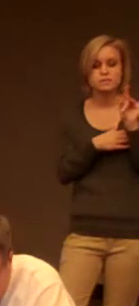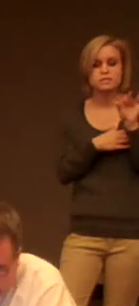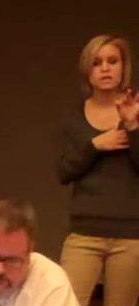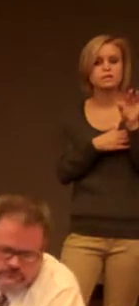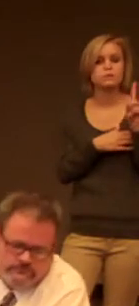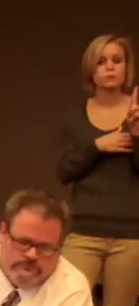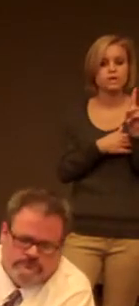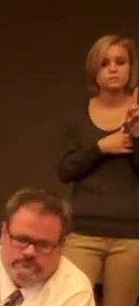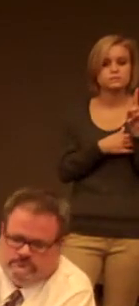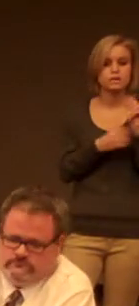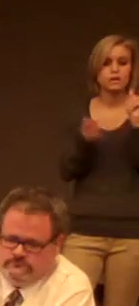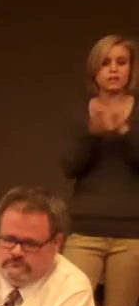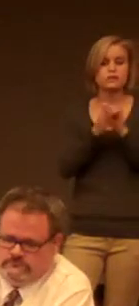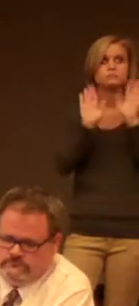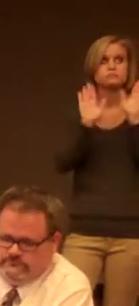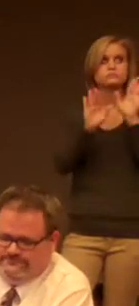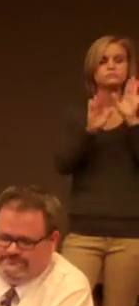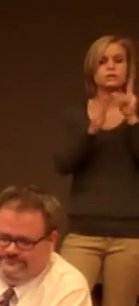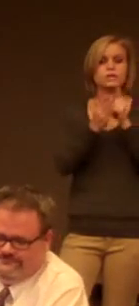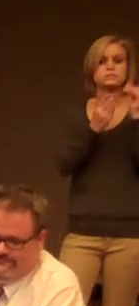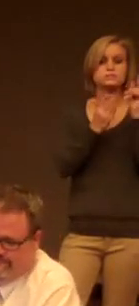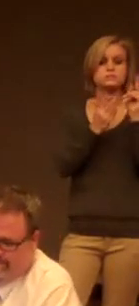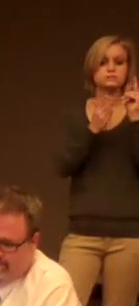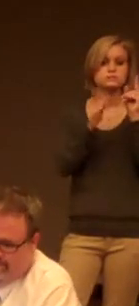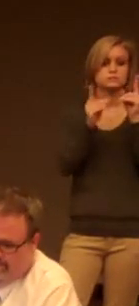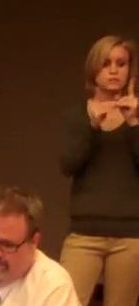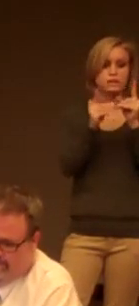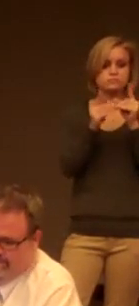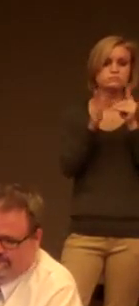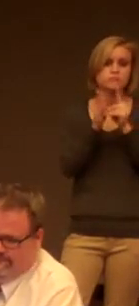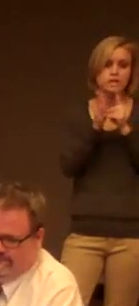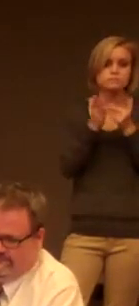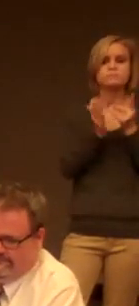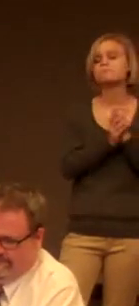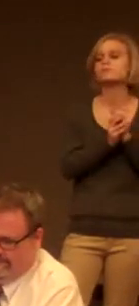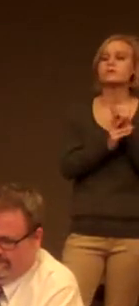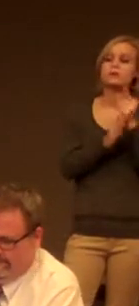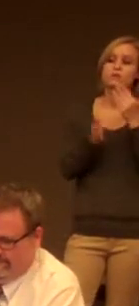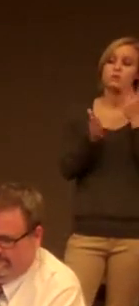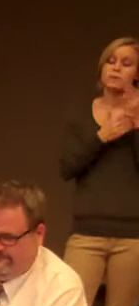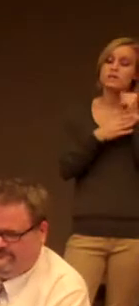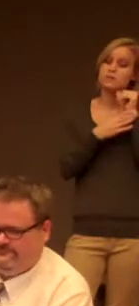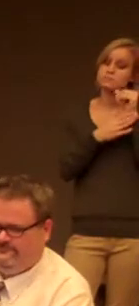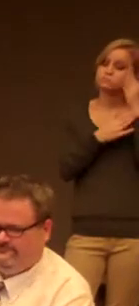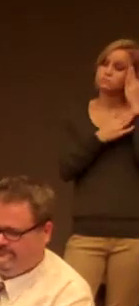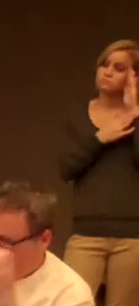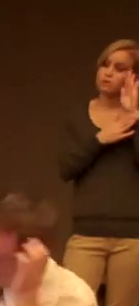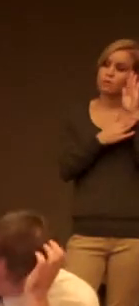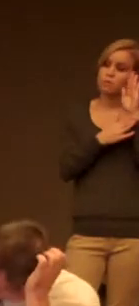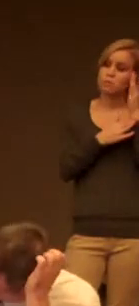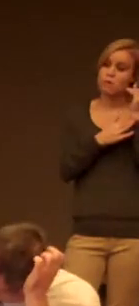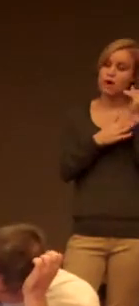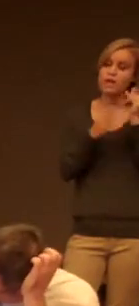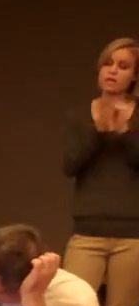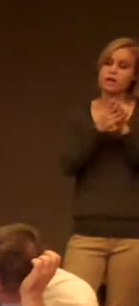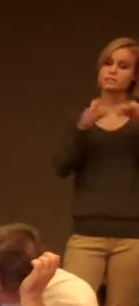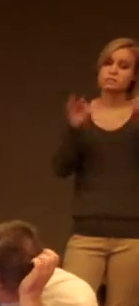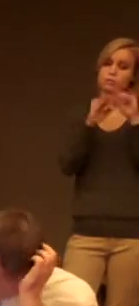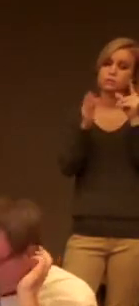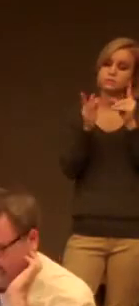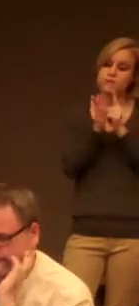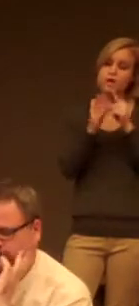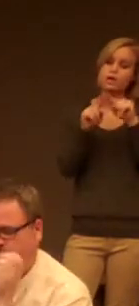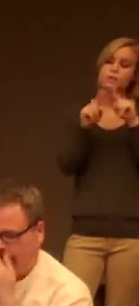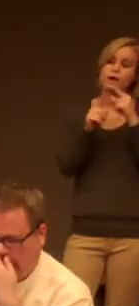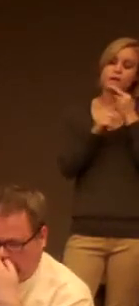1891. That's a great date, December the 17th. Now you may not know why that's an important date, but